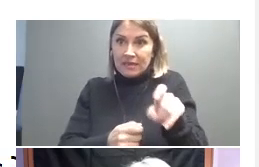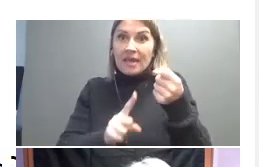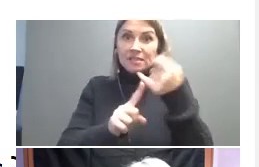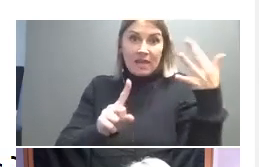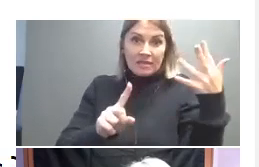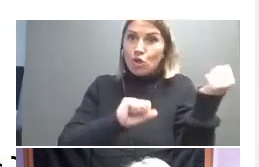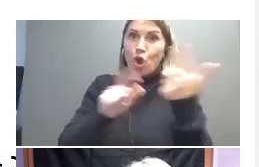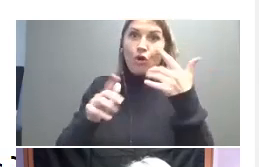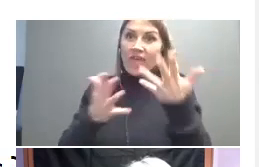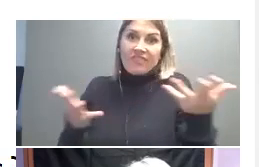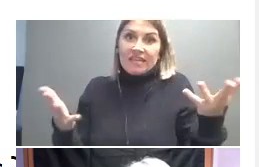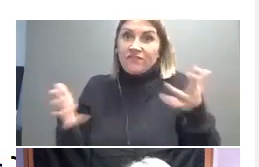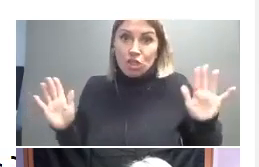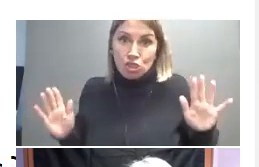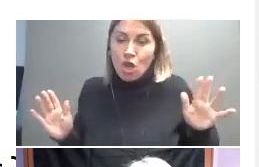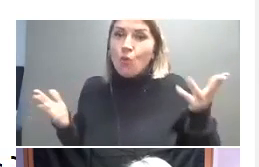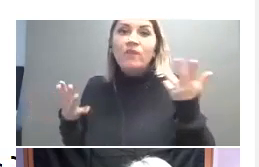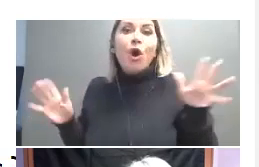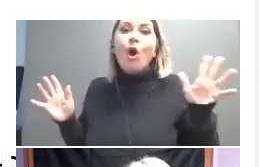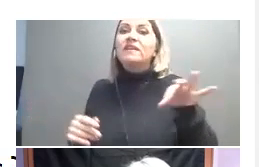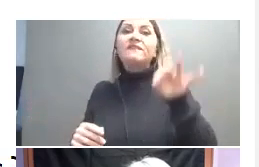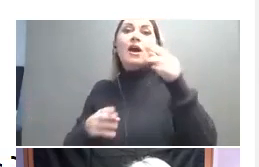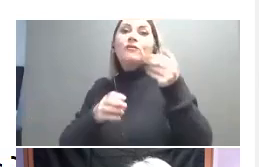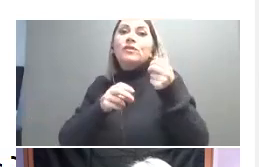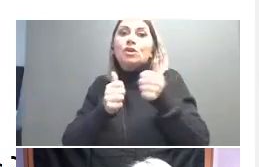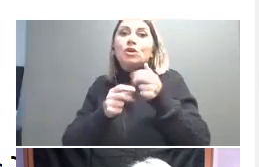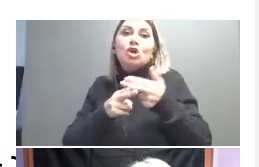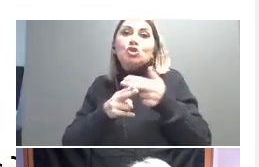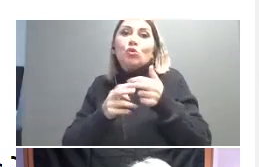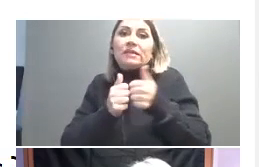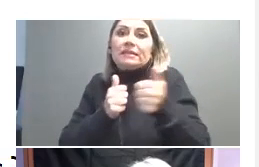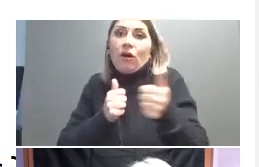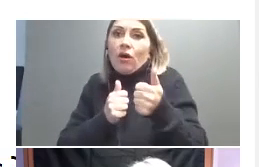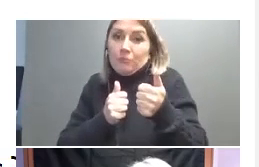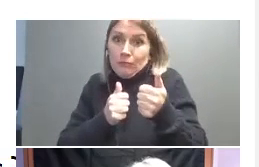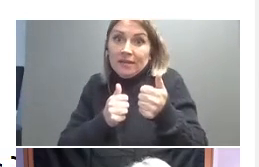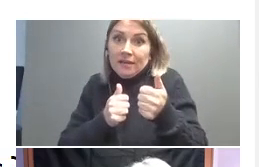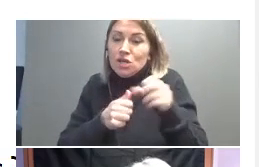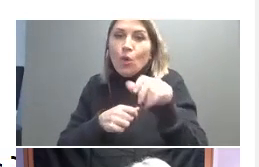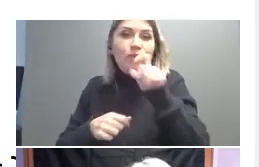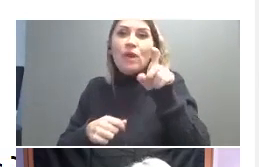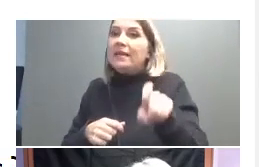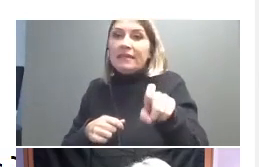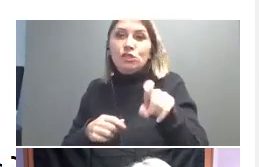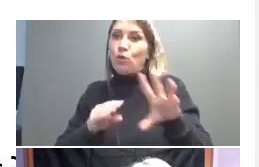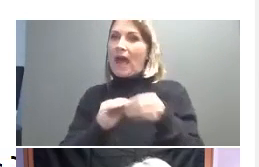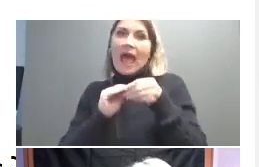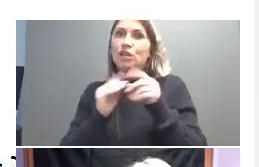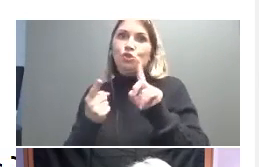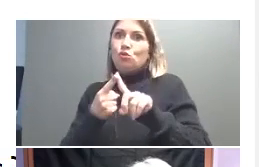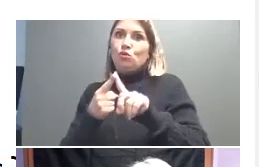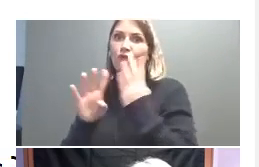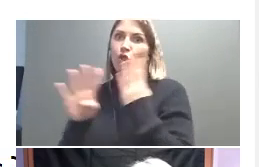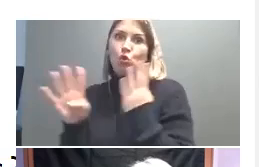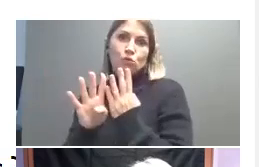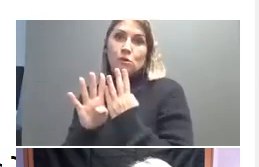those things are done, we have already found the shortest distance altogether. We do not need to add it to the priority queue